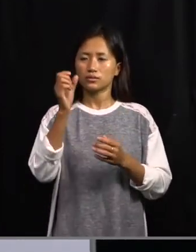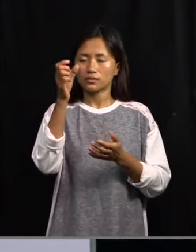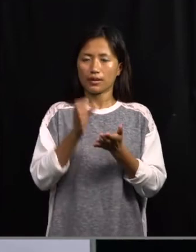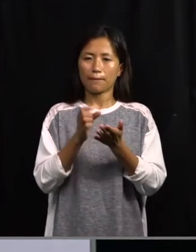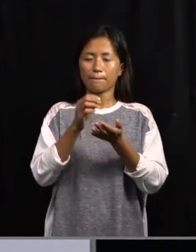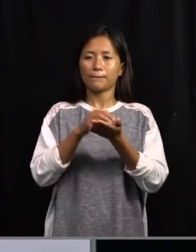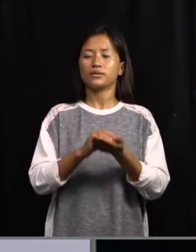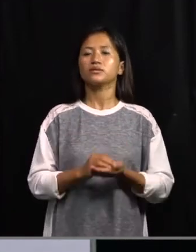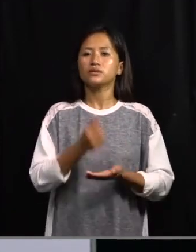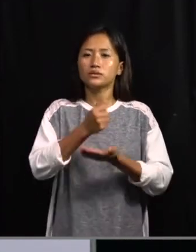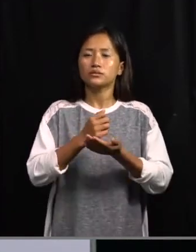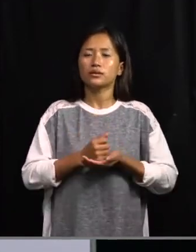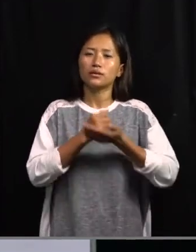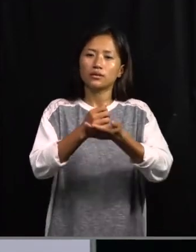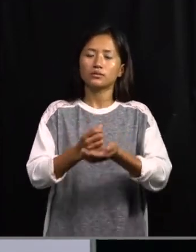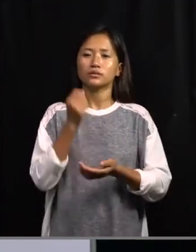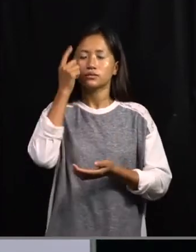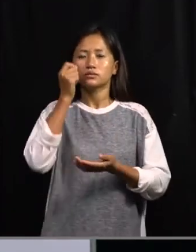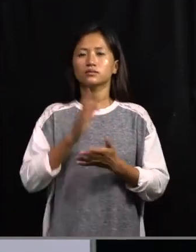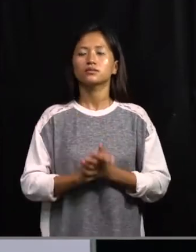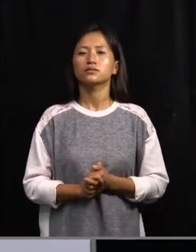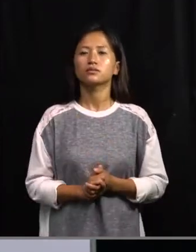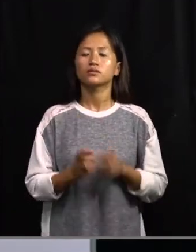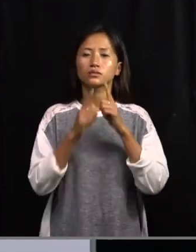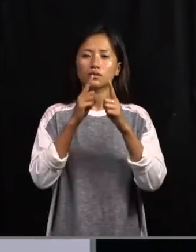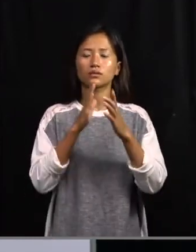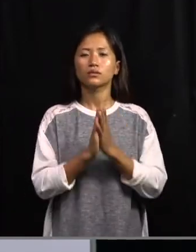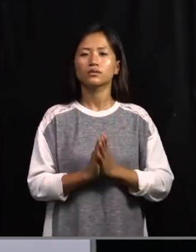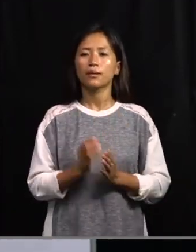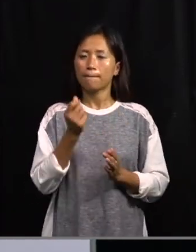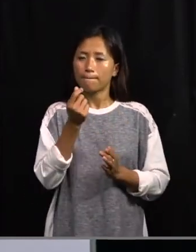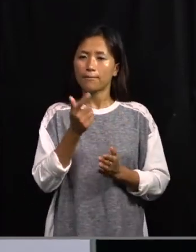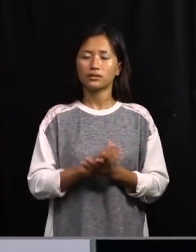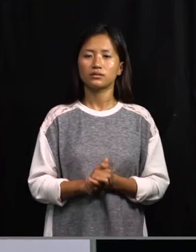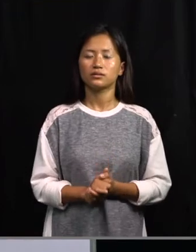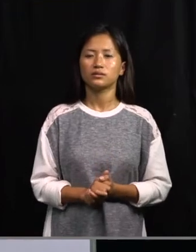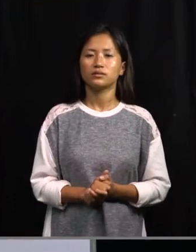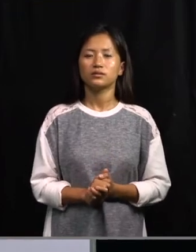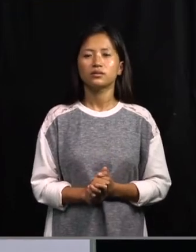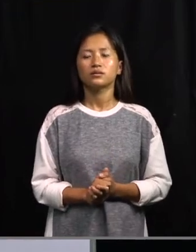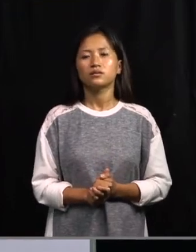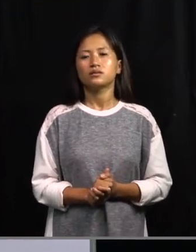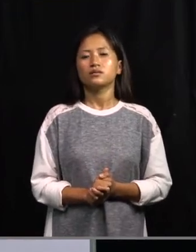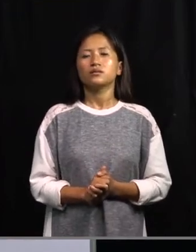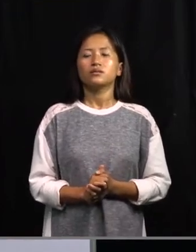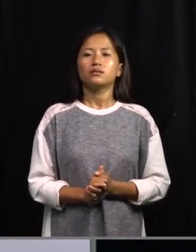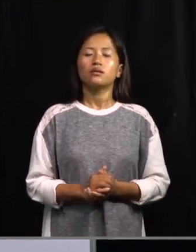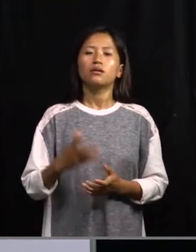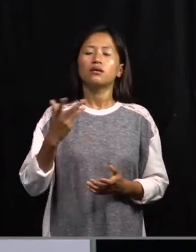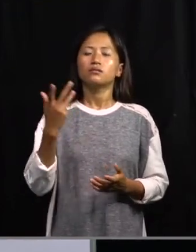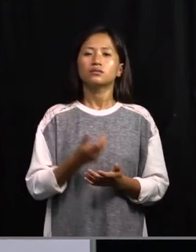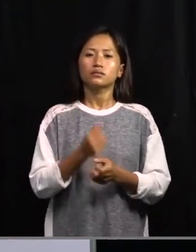it should help you to understand that we are talking about money. So, okay, how does the